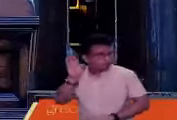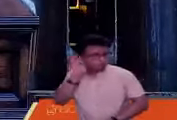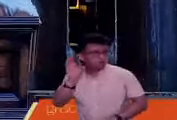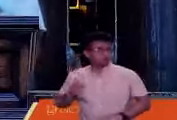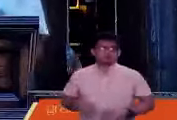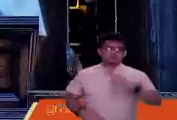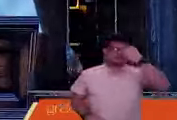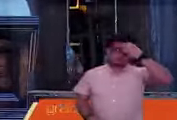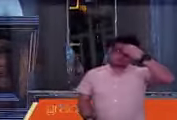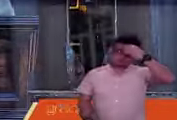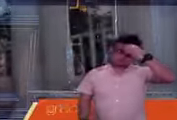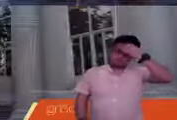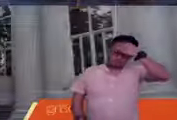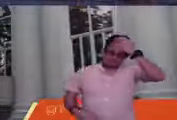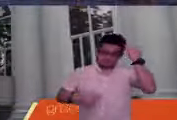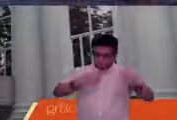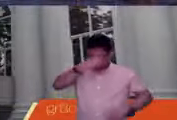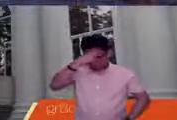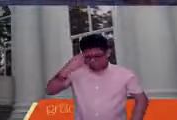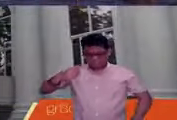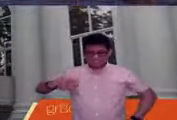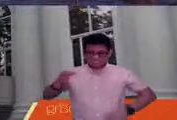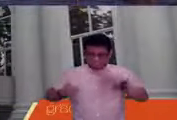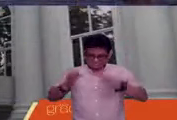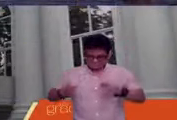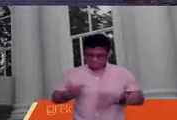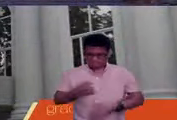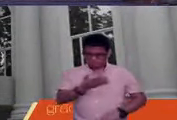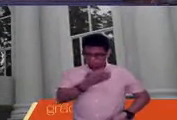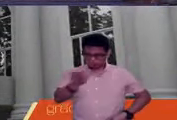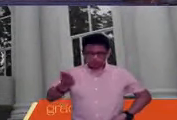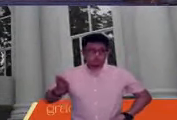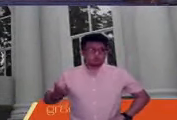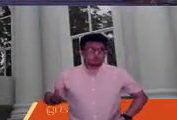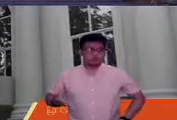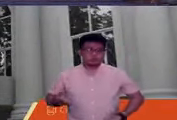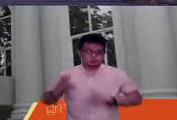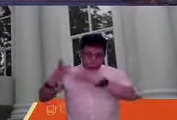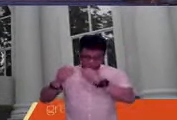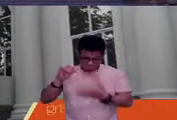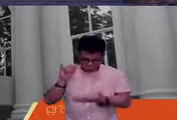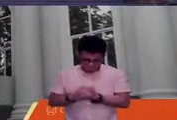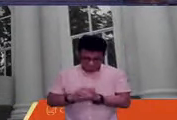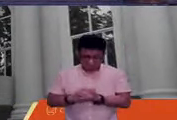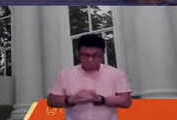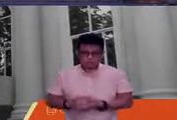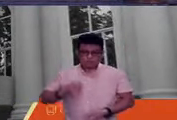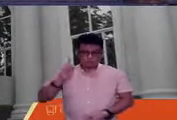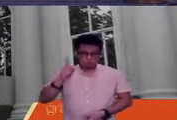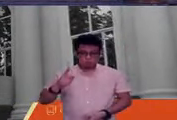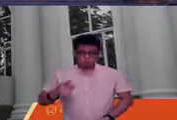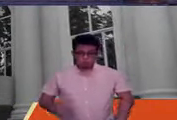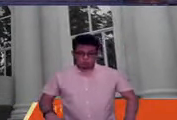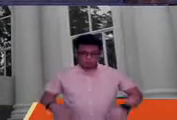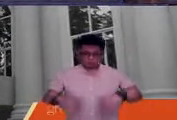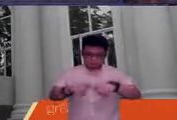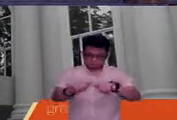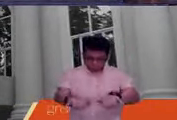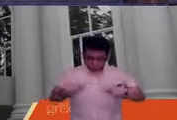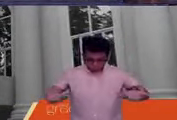ang imong nadunggan. Because with what measure you met, it shall be measured to you. And unto you